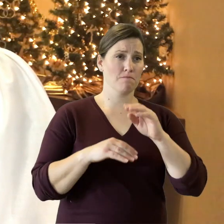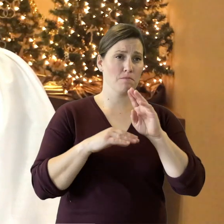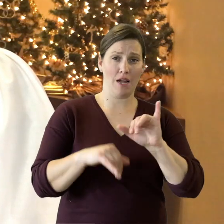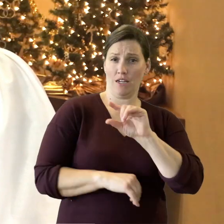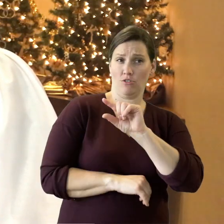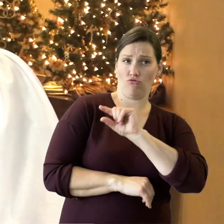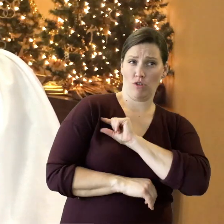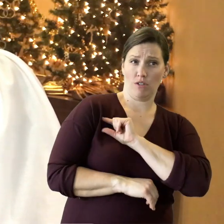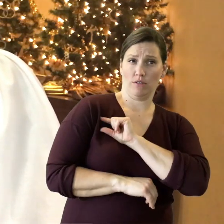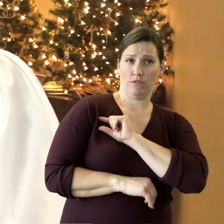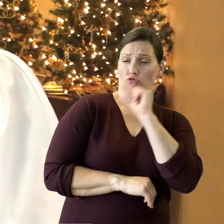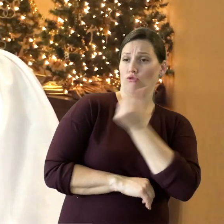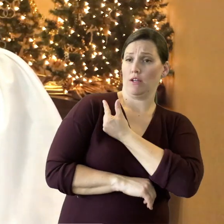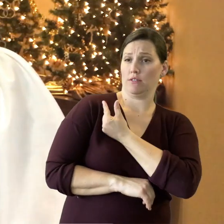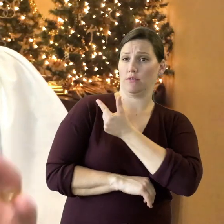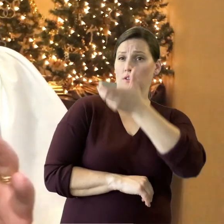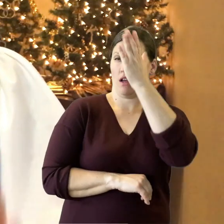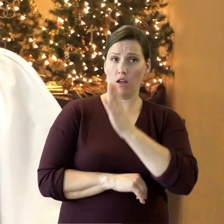By the grace of God,